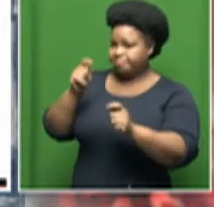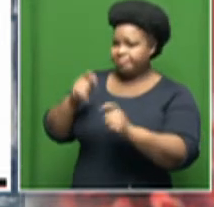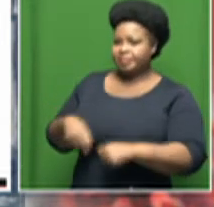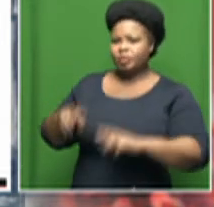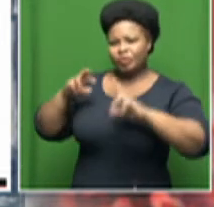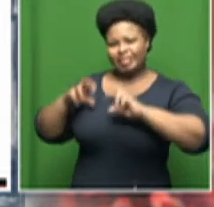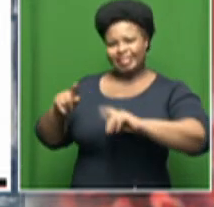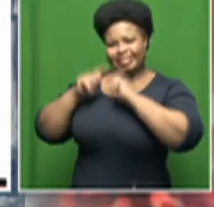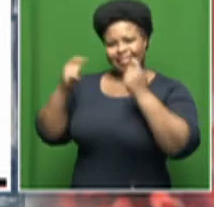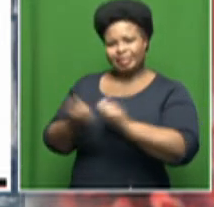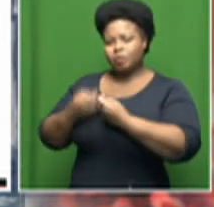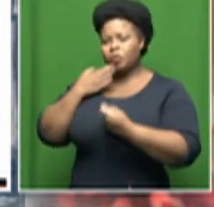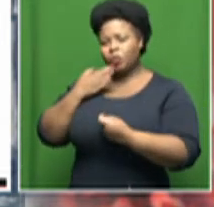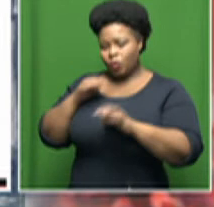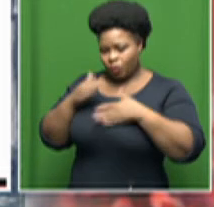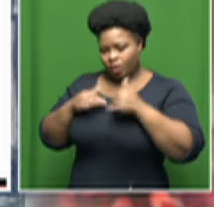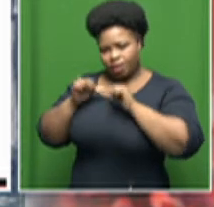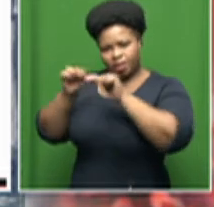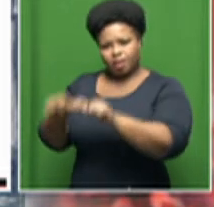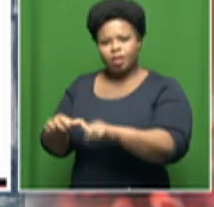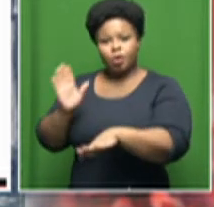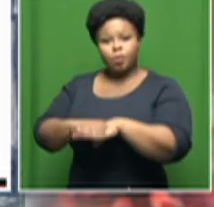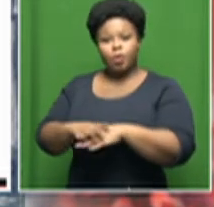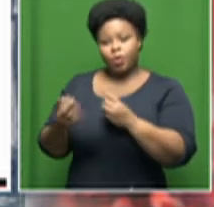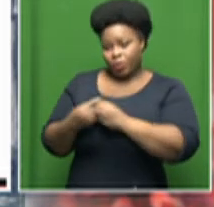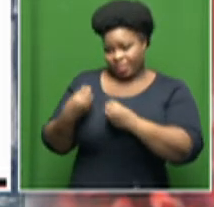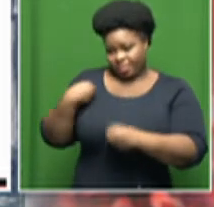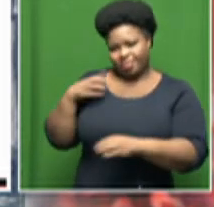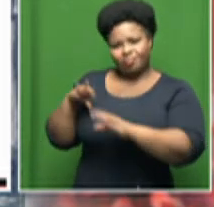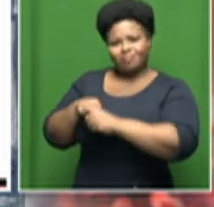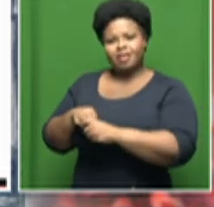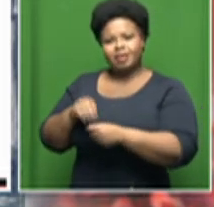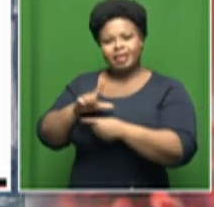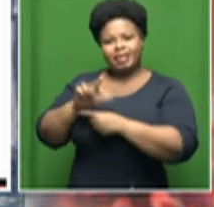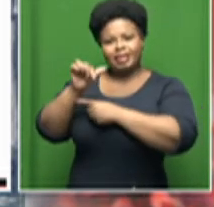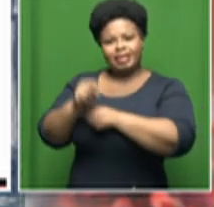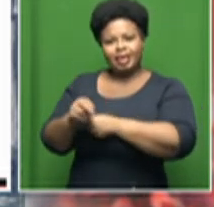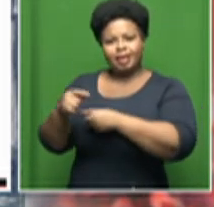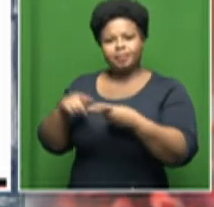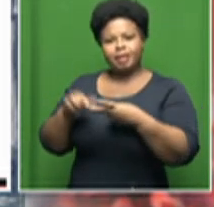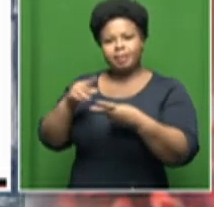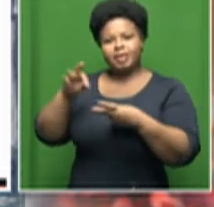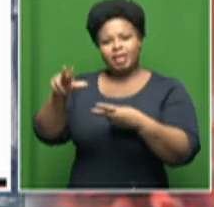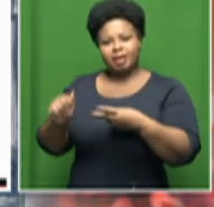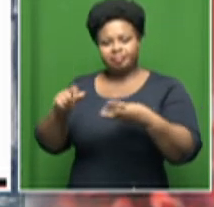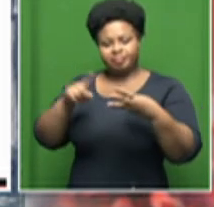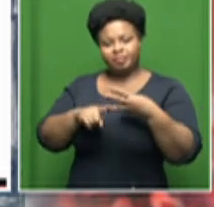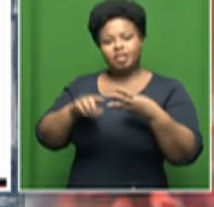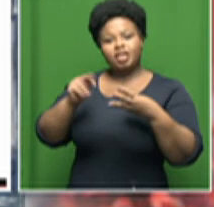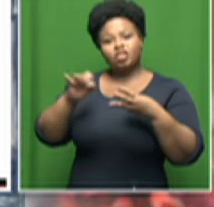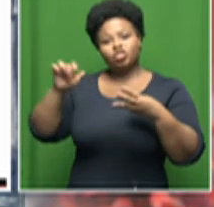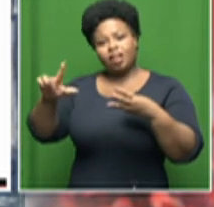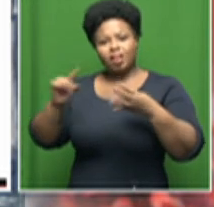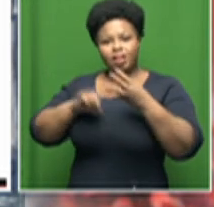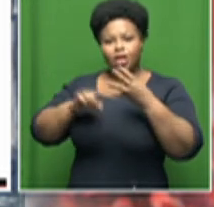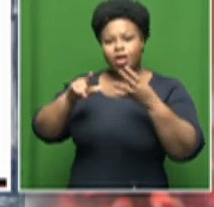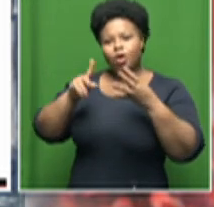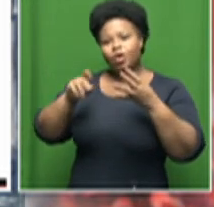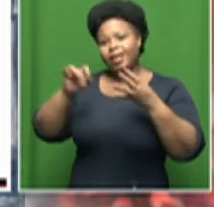going to be taking this work further, together with myself, Linda Gale Becker, Amina Goga, Nigel Garrett,